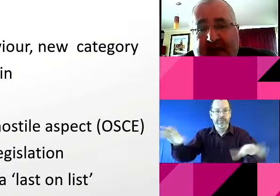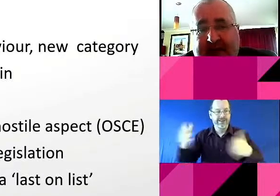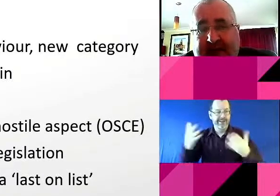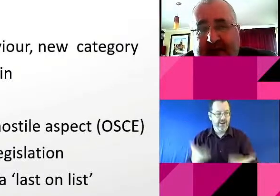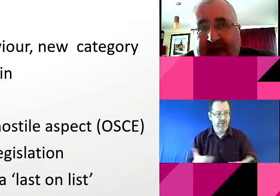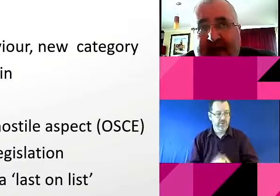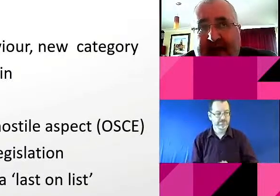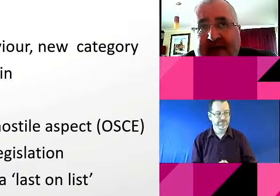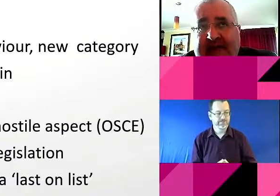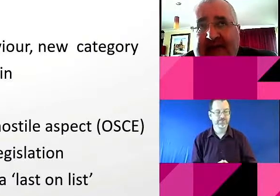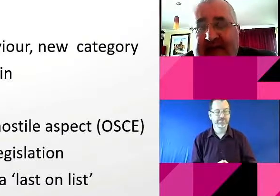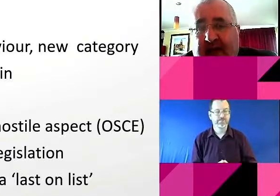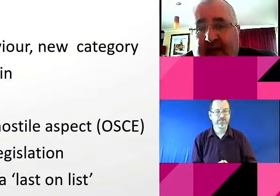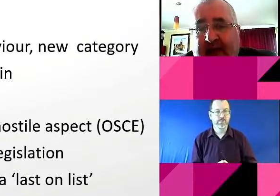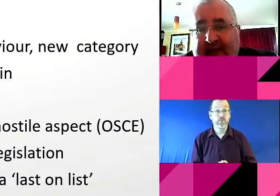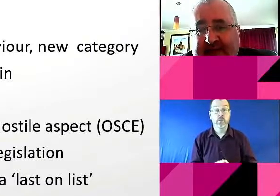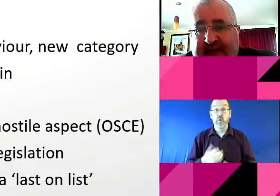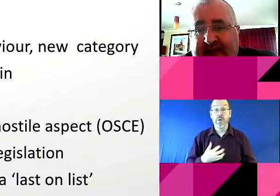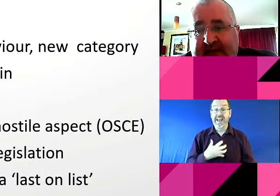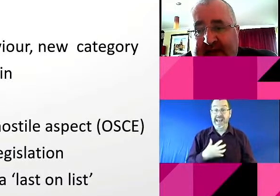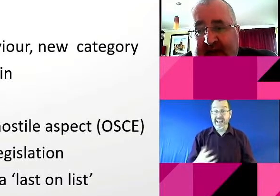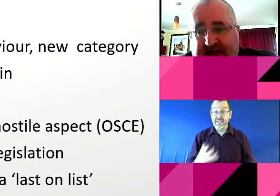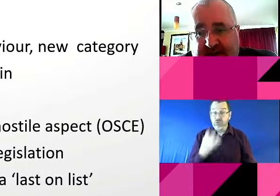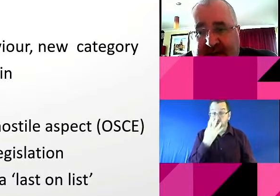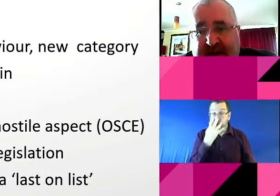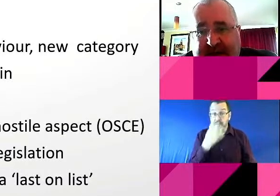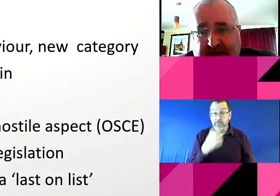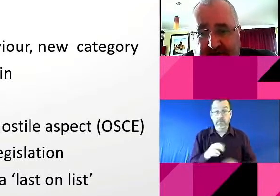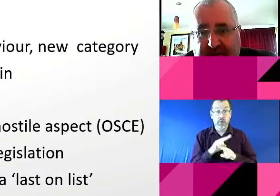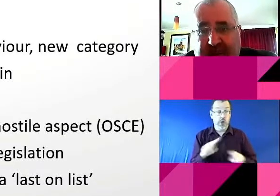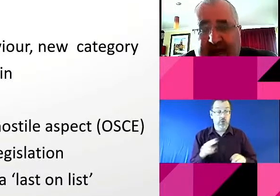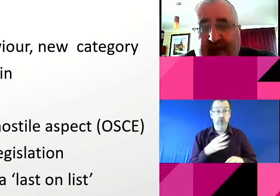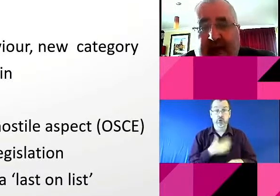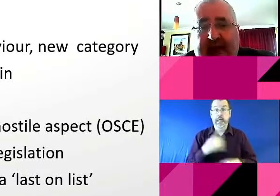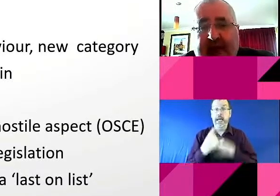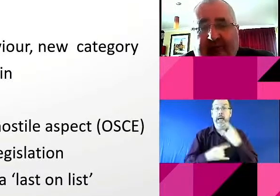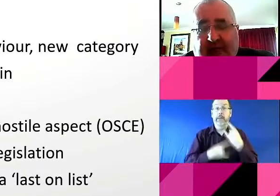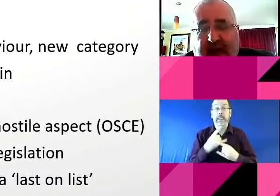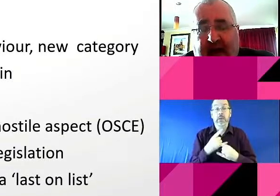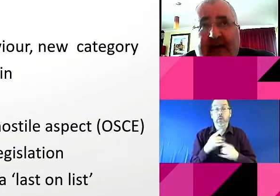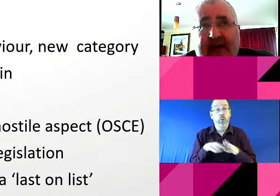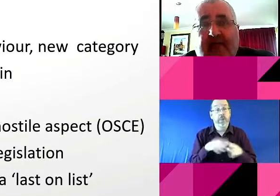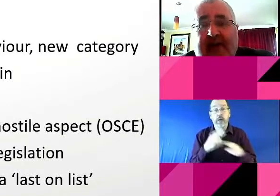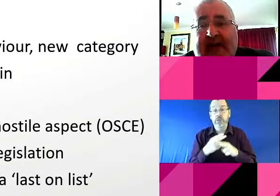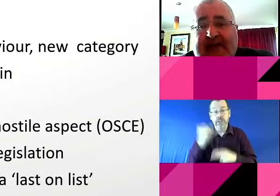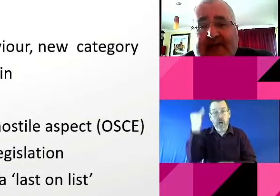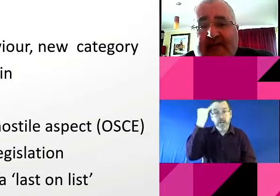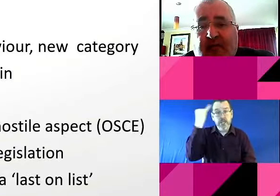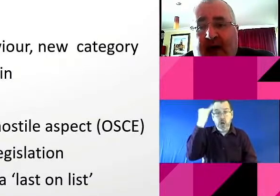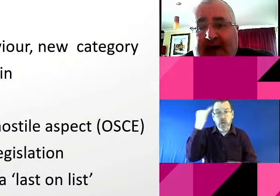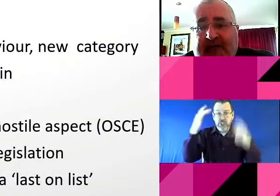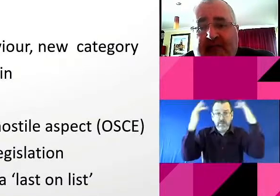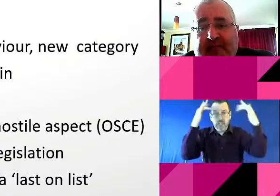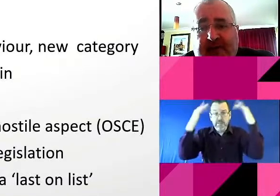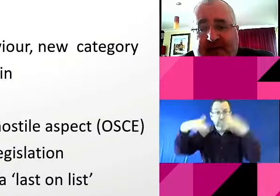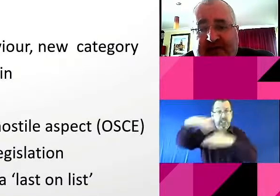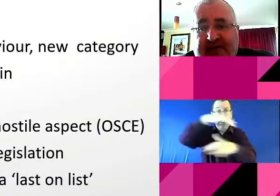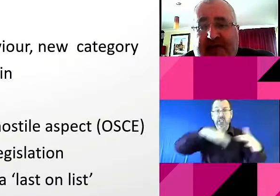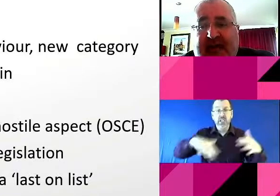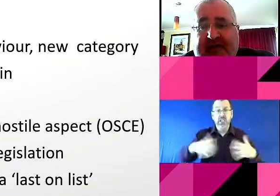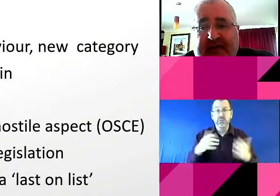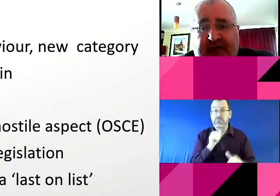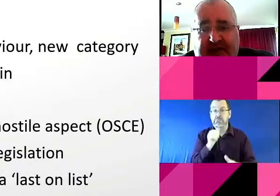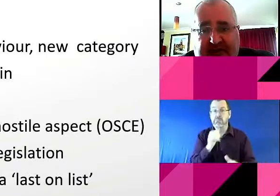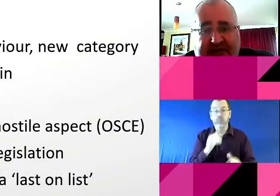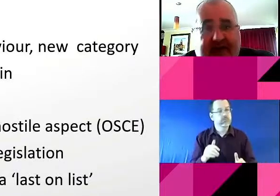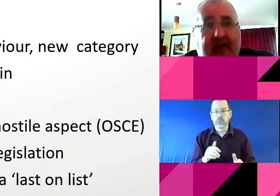crime clearly doesn't arise in an ideological vacuum. You know, hate crime relates to wider